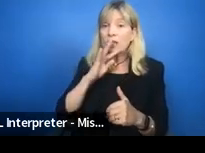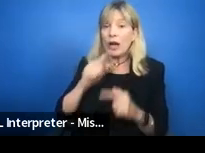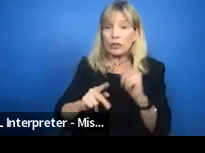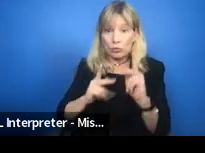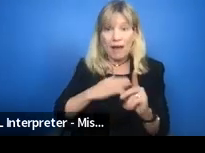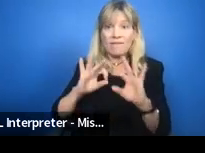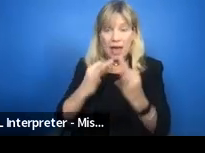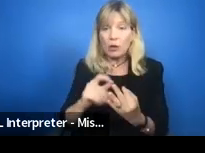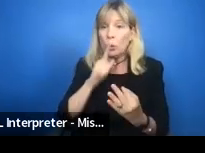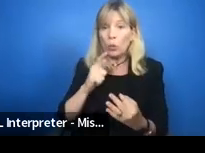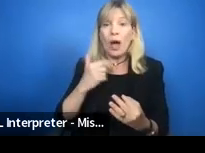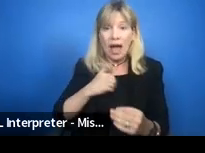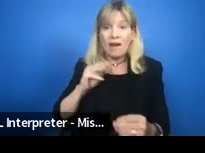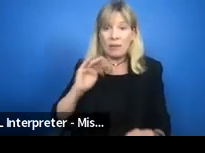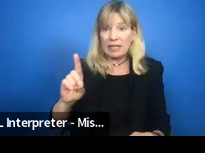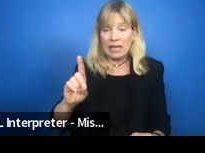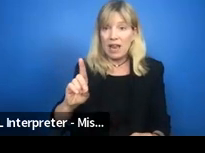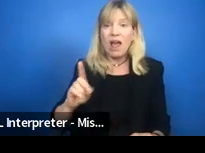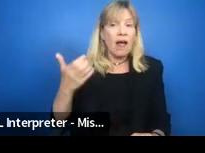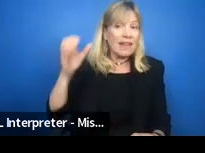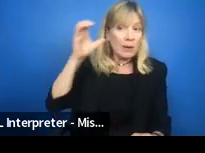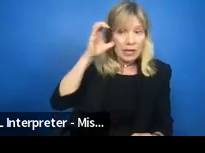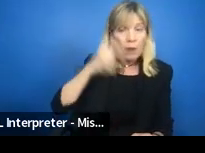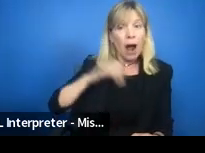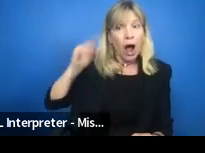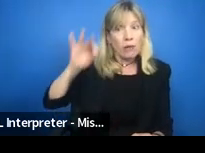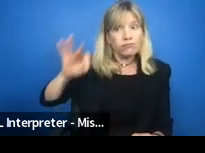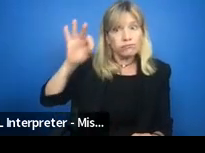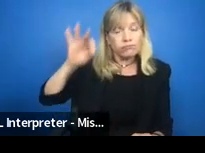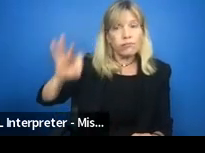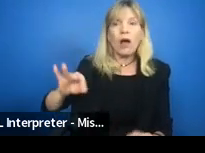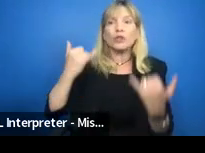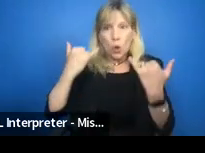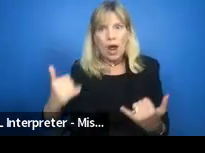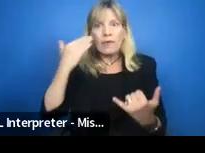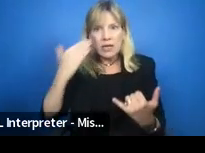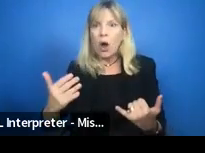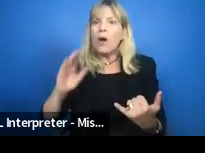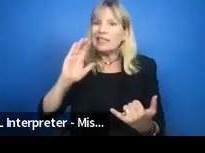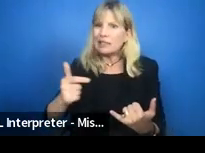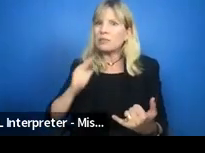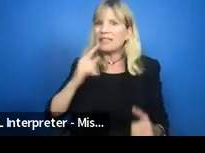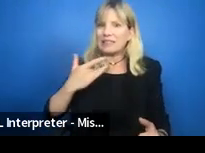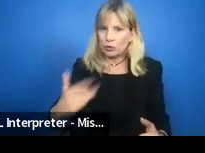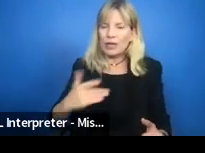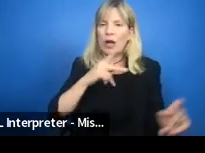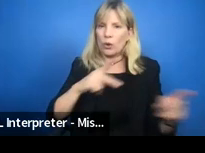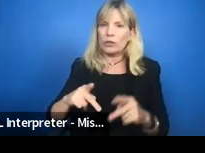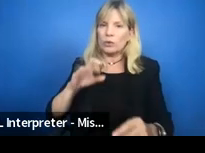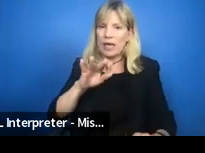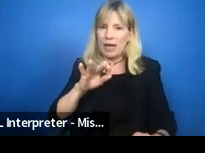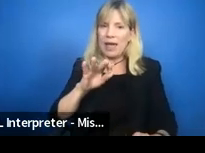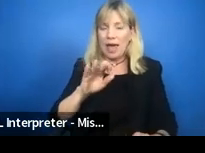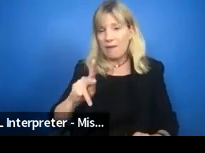on without them wanting to hear it. But they heard it, thankfully. And it seems like this is a trend according to the KFF study.